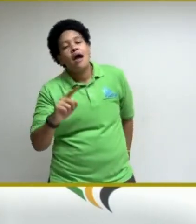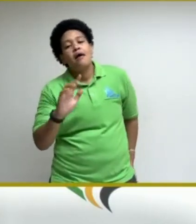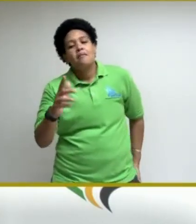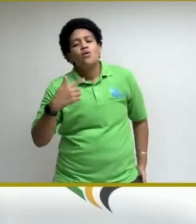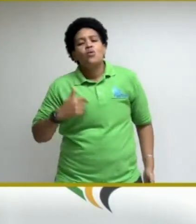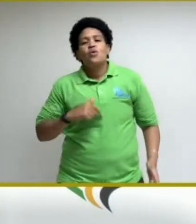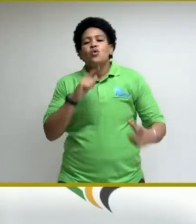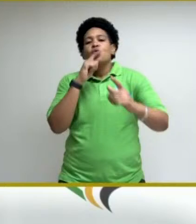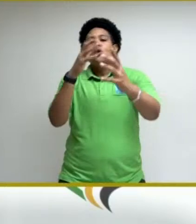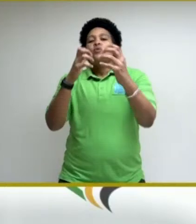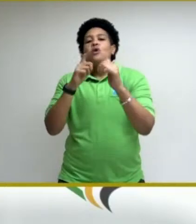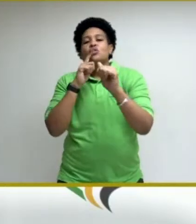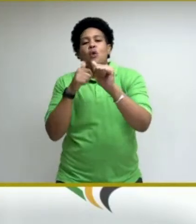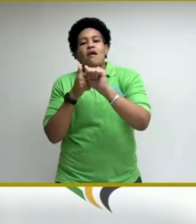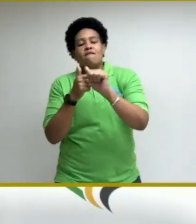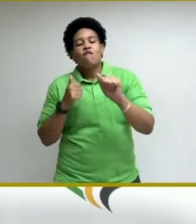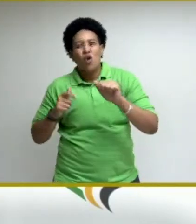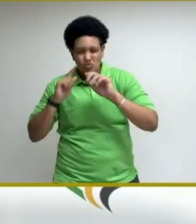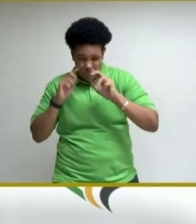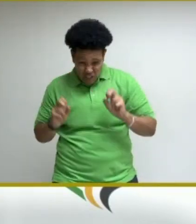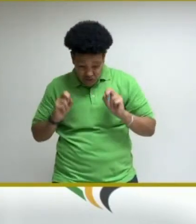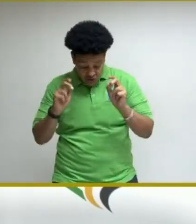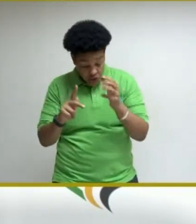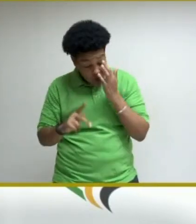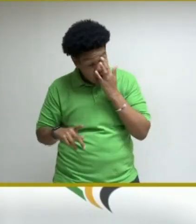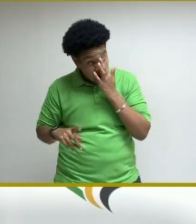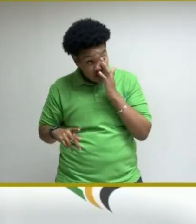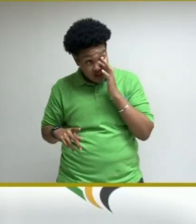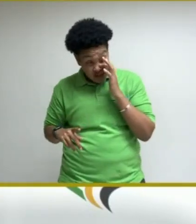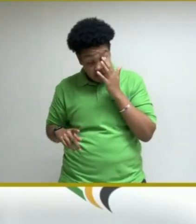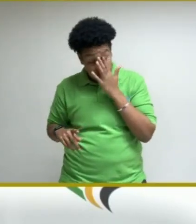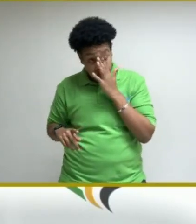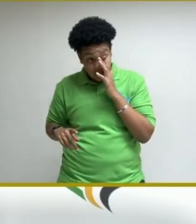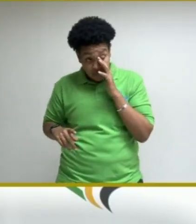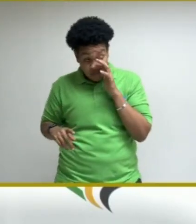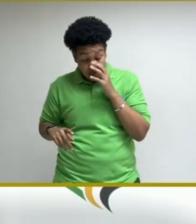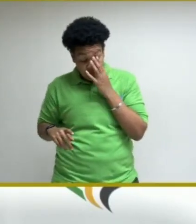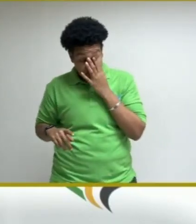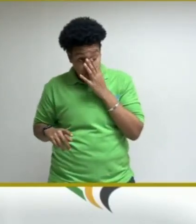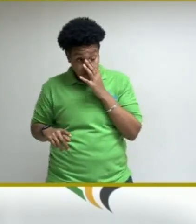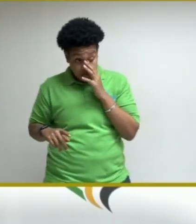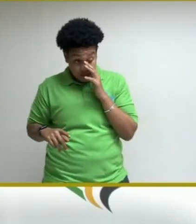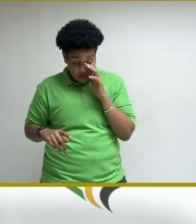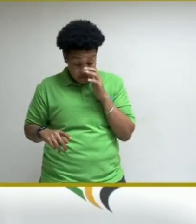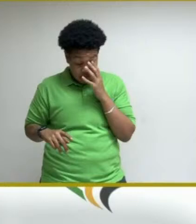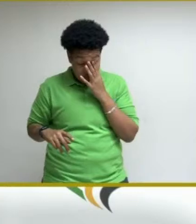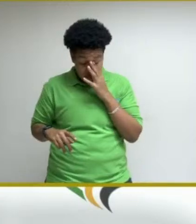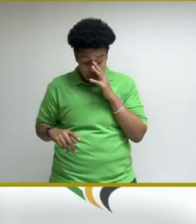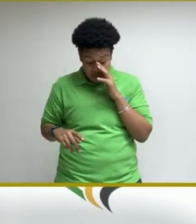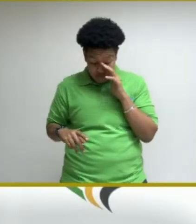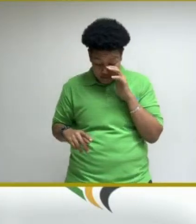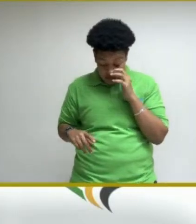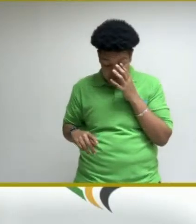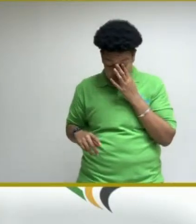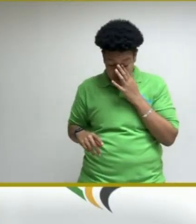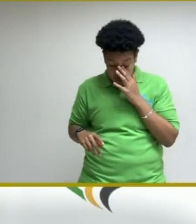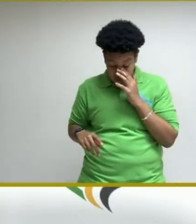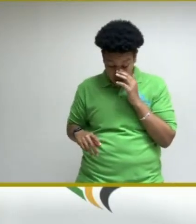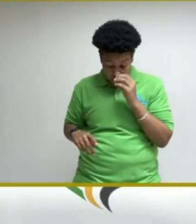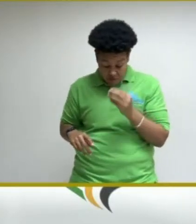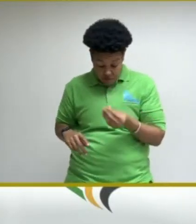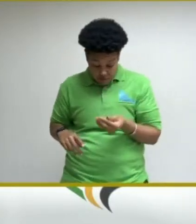we really want to avoid a return to that scenario. And so it is so important that that second